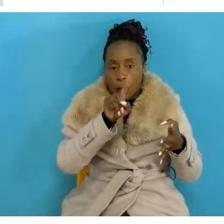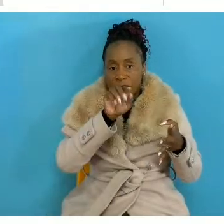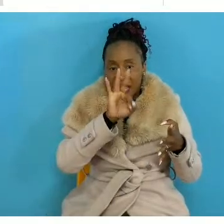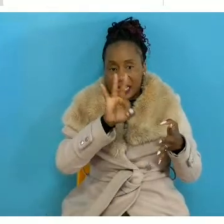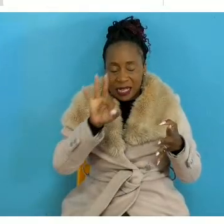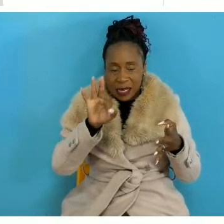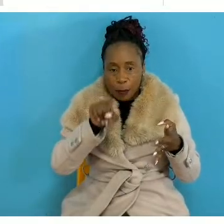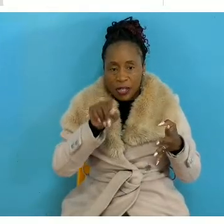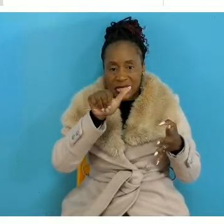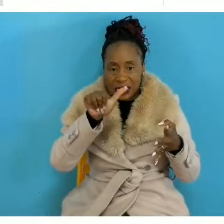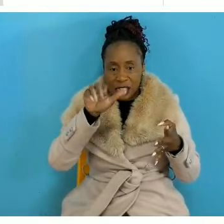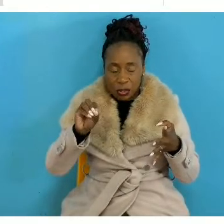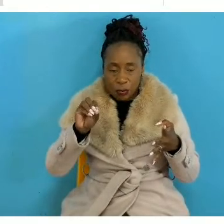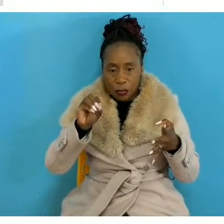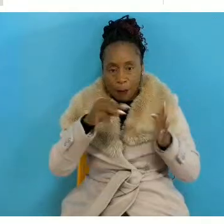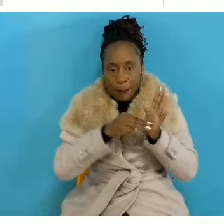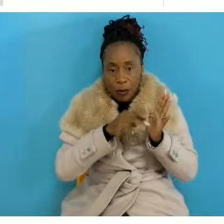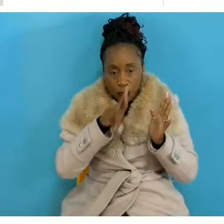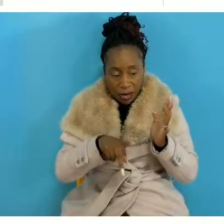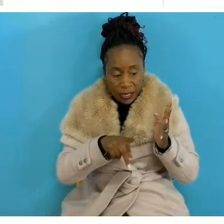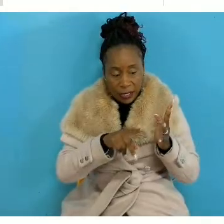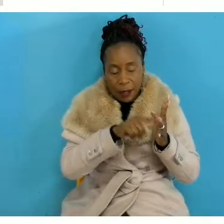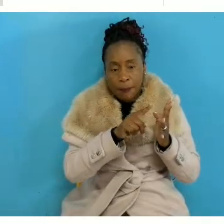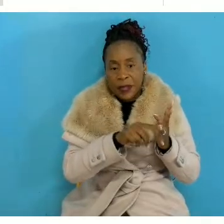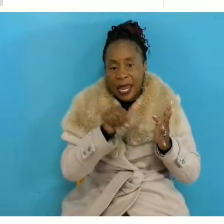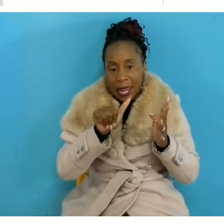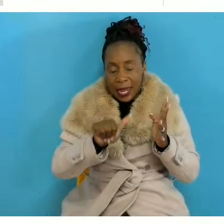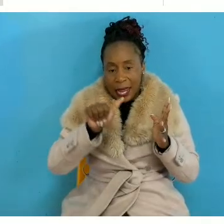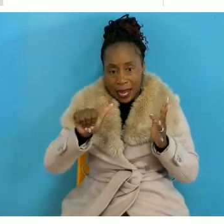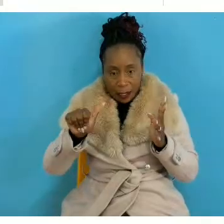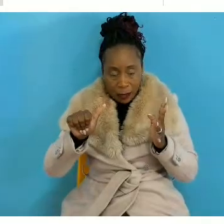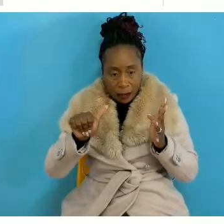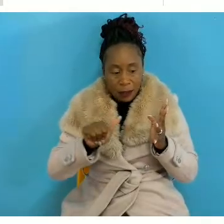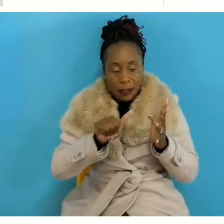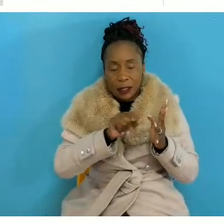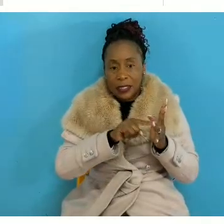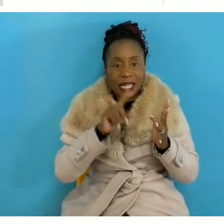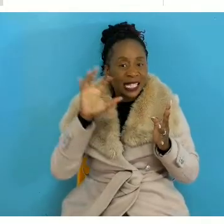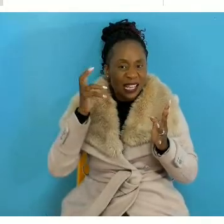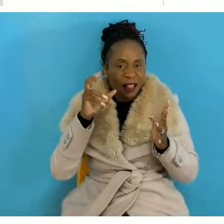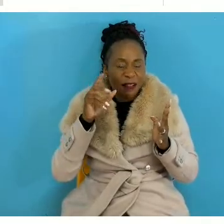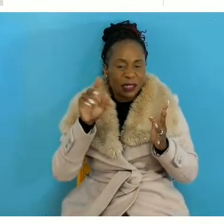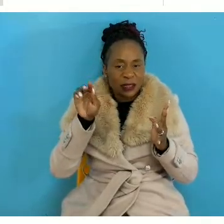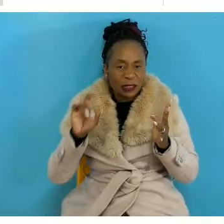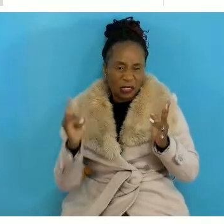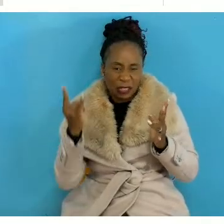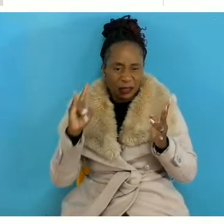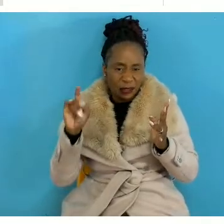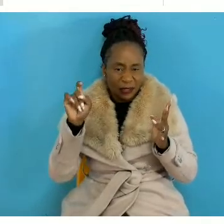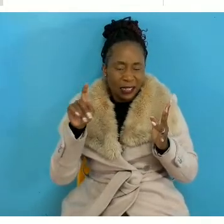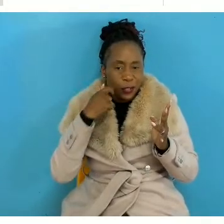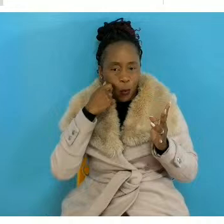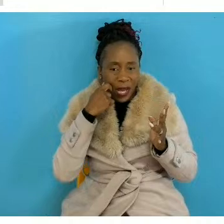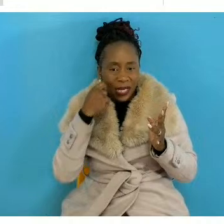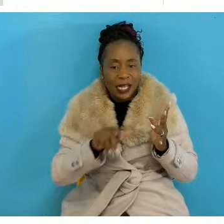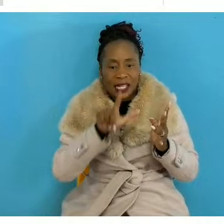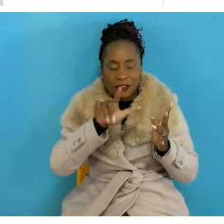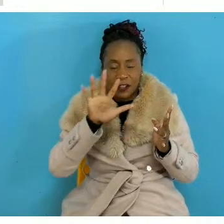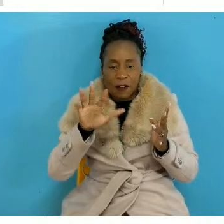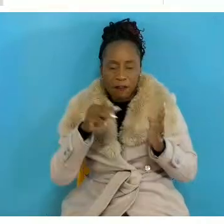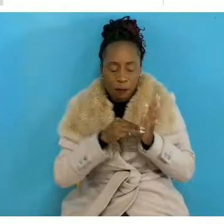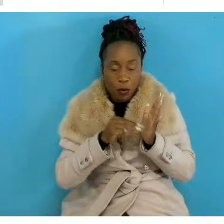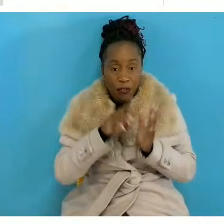93,662,000. And the Automotive Industrial Development Center in Silverton, in Tshwane, it is 75 million, Chair.